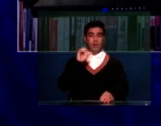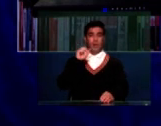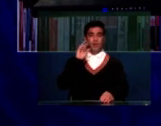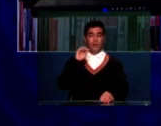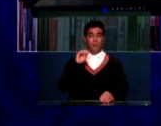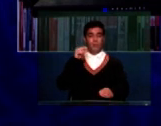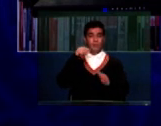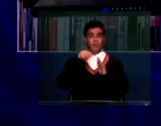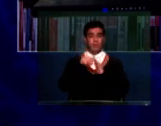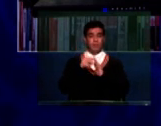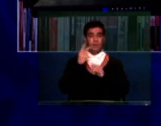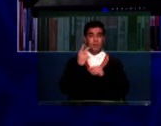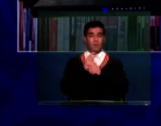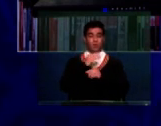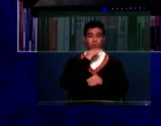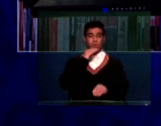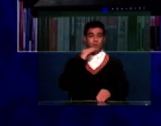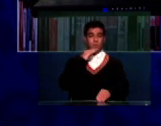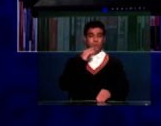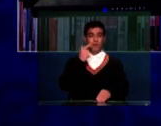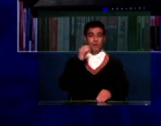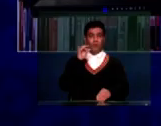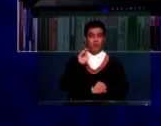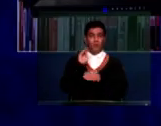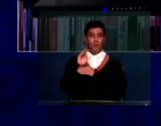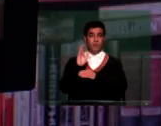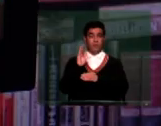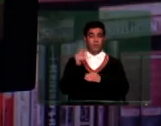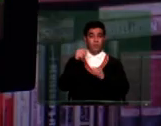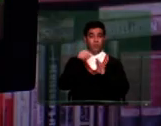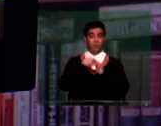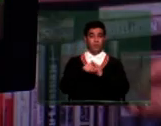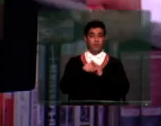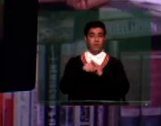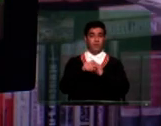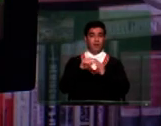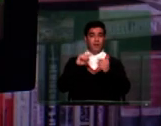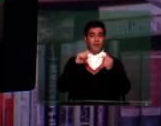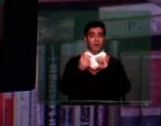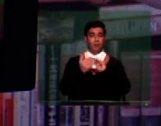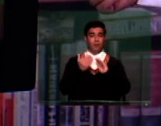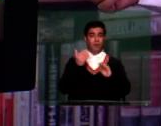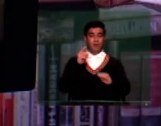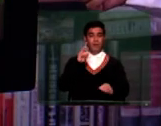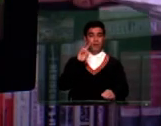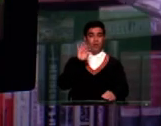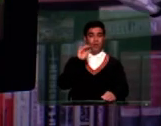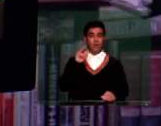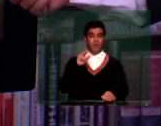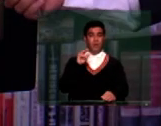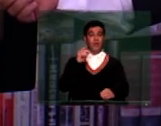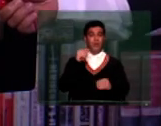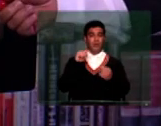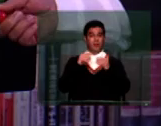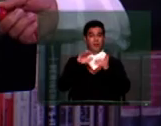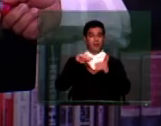nisbatan 2 marta ko'p gidroksid ionini qo'shamiz. Ya'ni reaksiyadan oldin xlorat ioni, reaksiyadan keyin